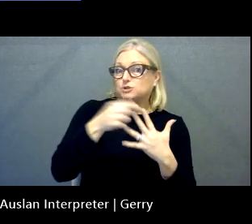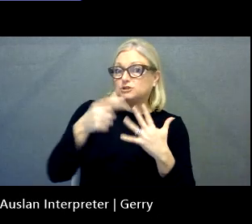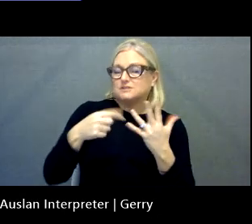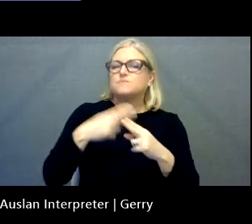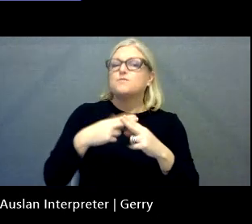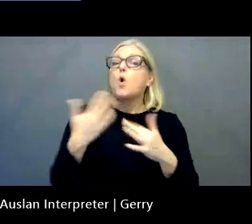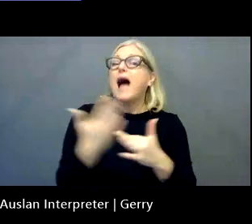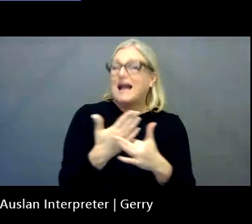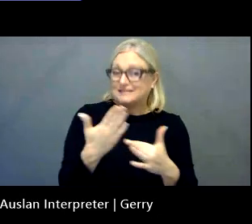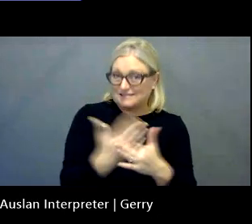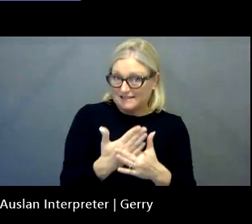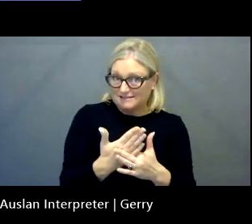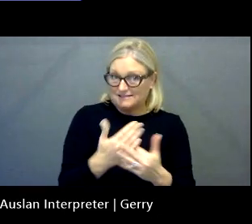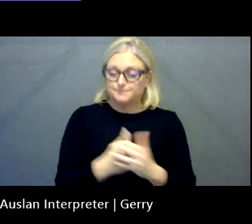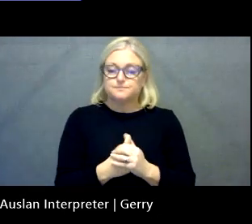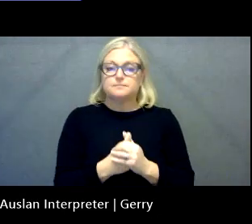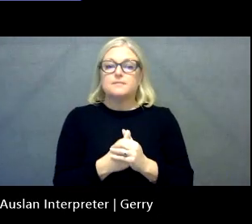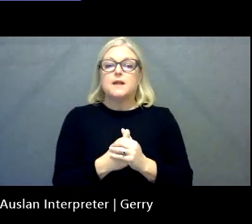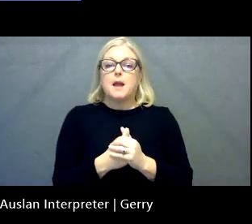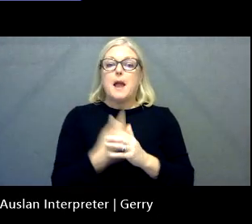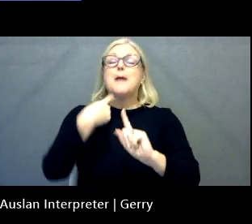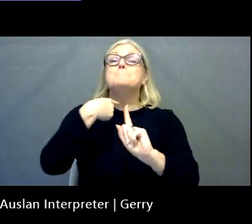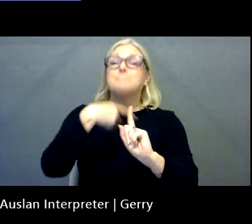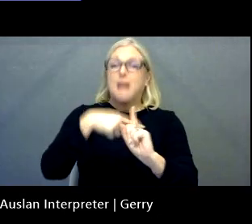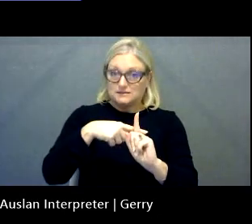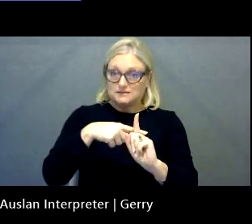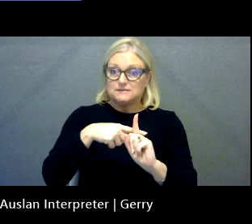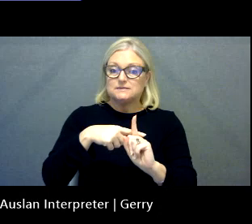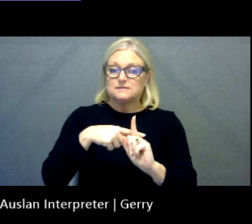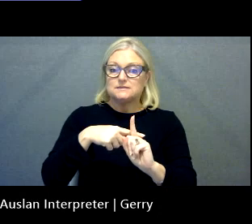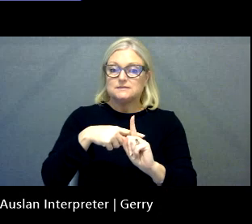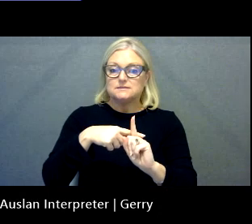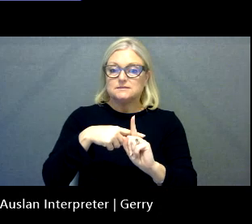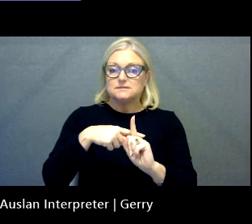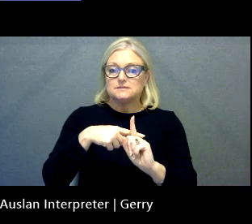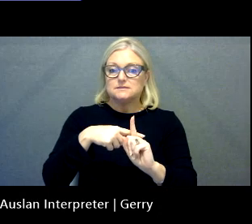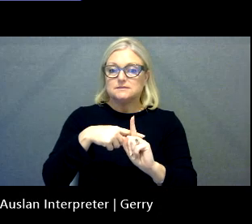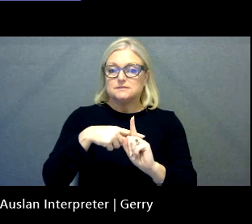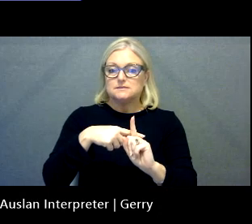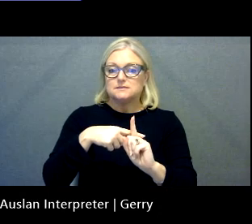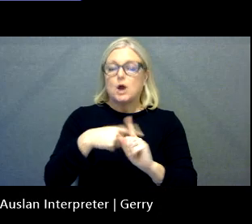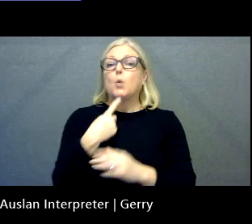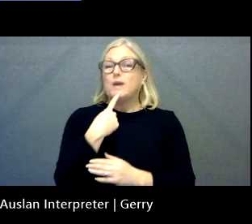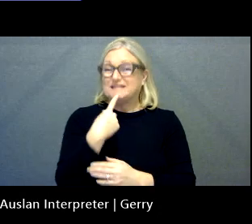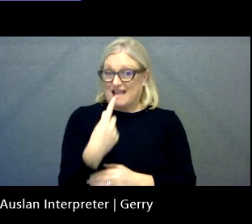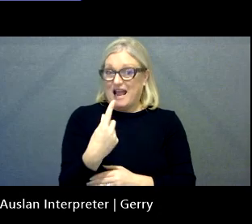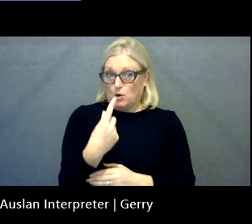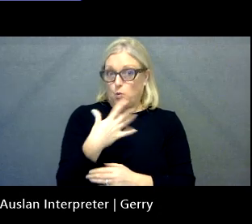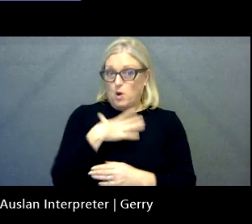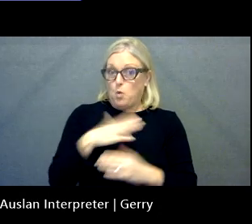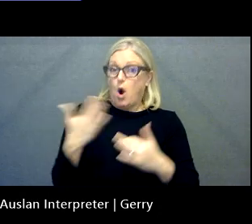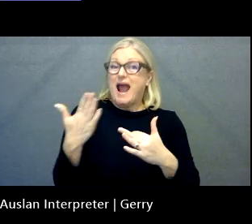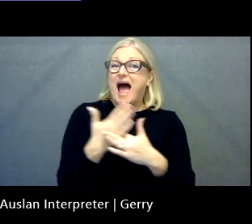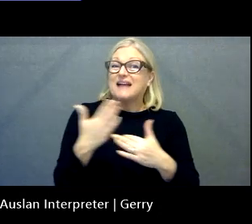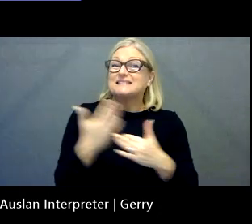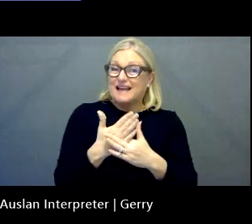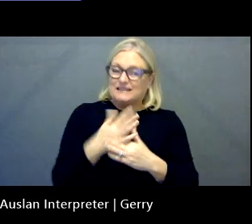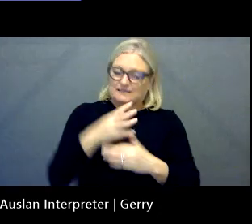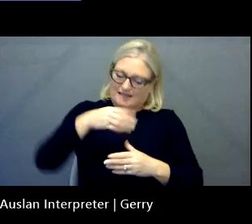and that they need to be a standard offering. They're not something that is added on at the end. We need to be considering that up